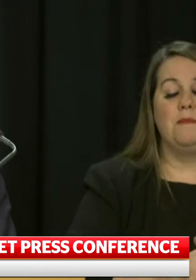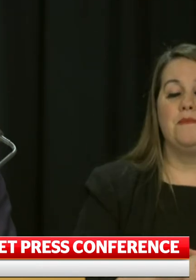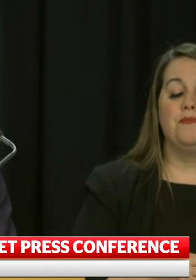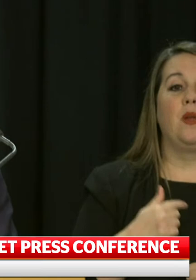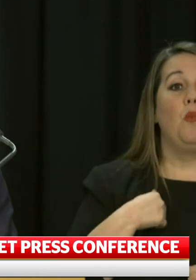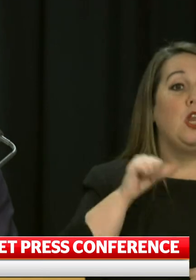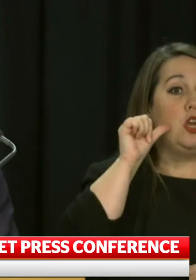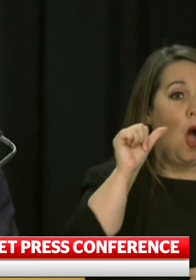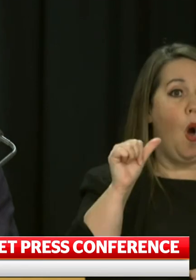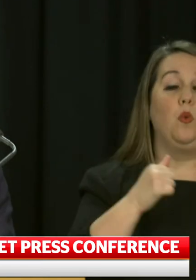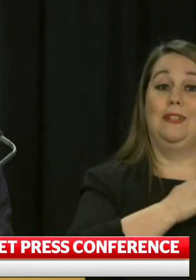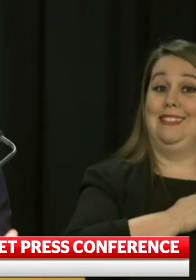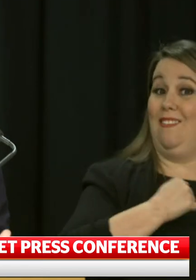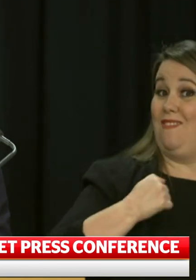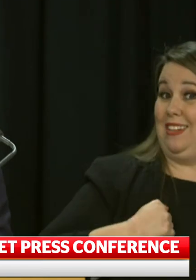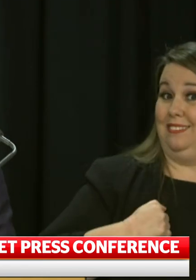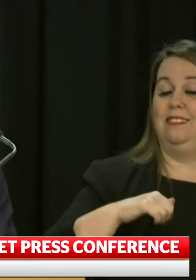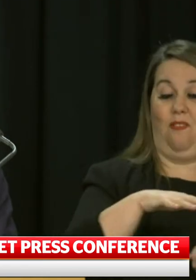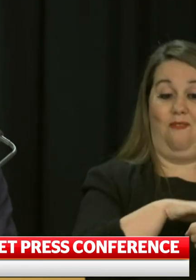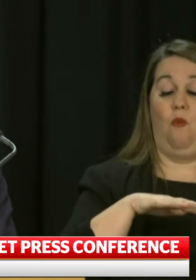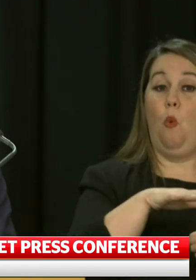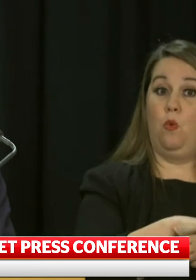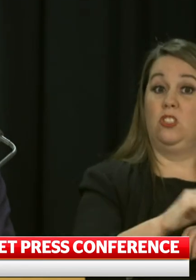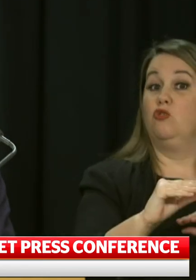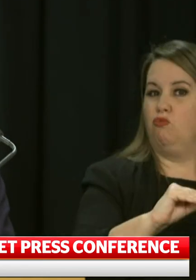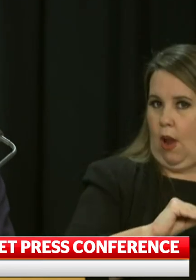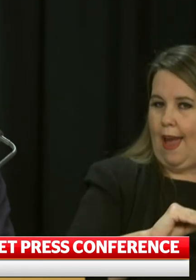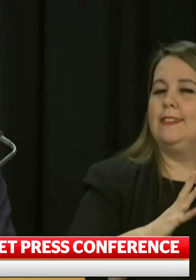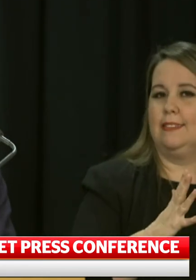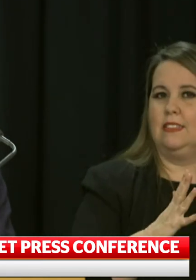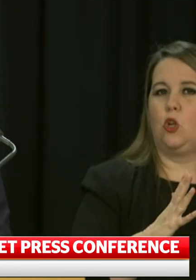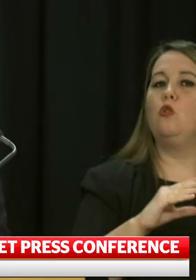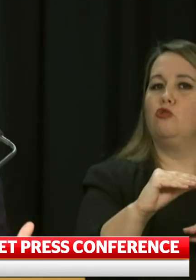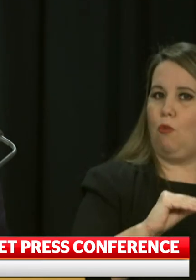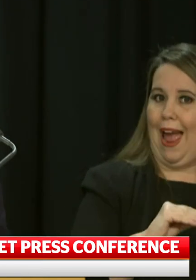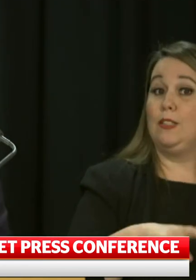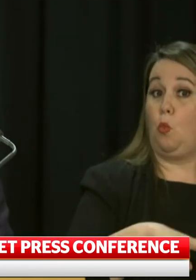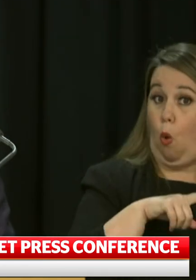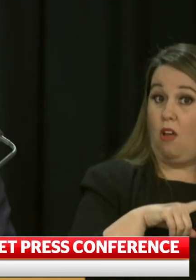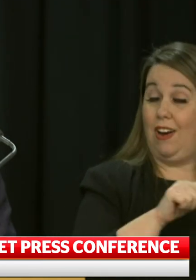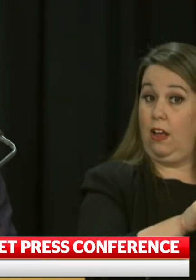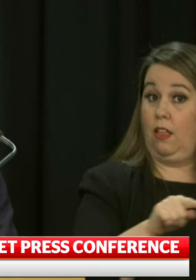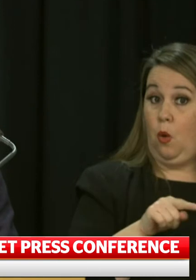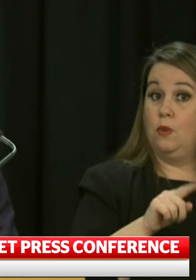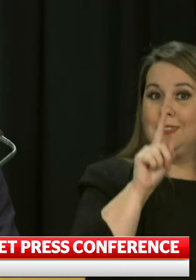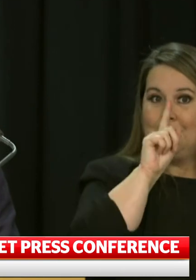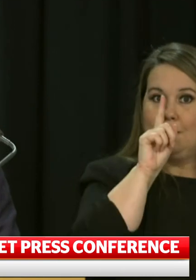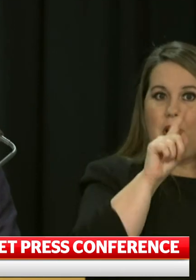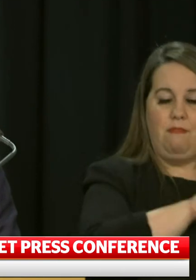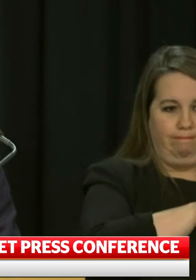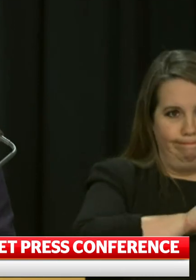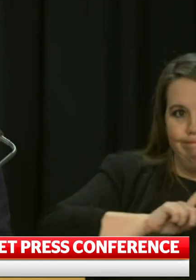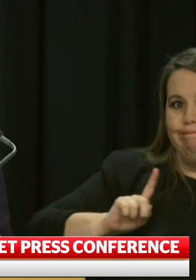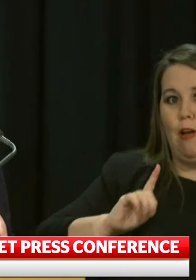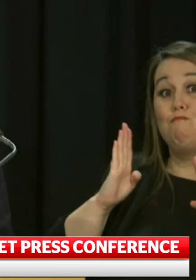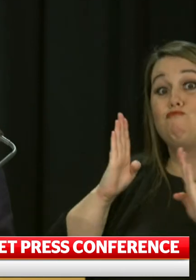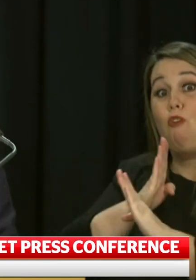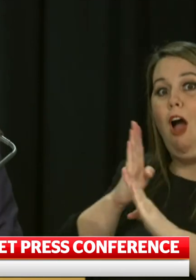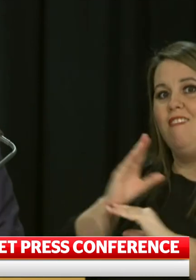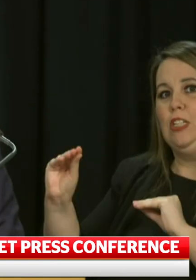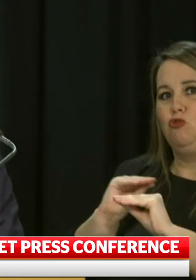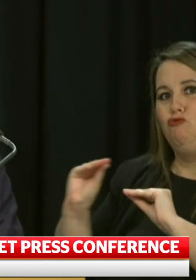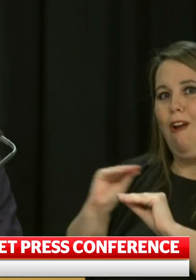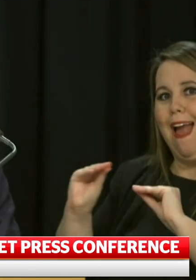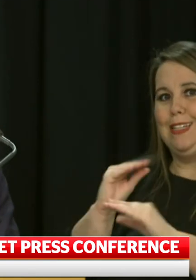trades, Defence Force have, you know, people who have been working in the Defence Force who are trades qualified have found very lucrative offers out in the private sector, and that's been a